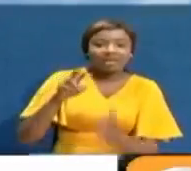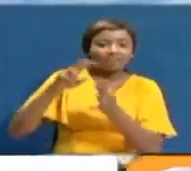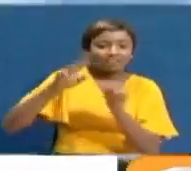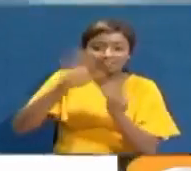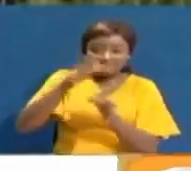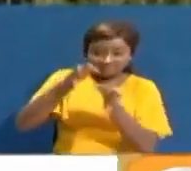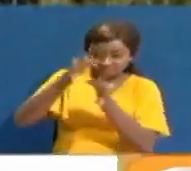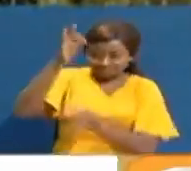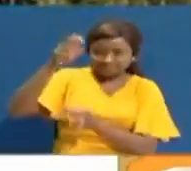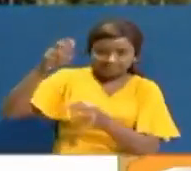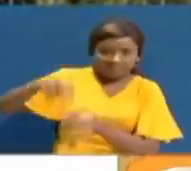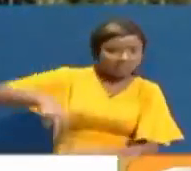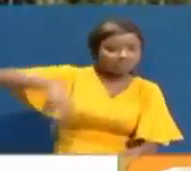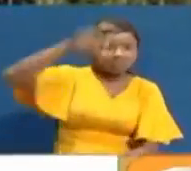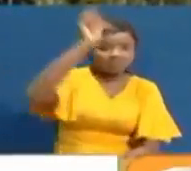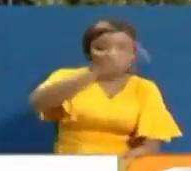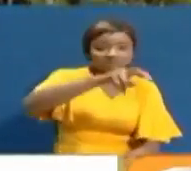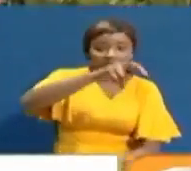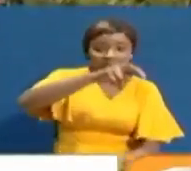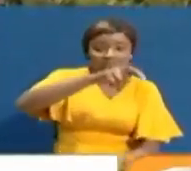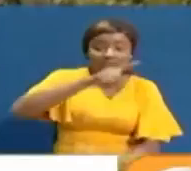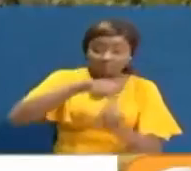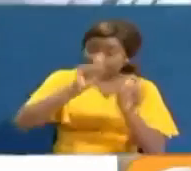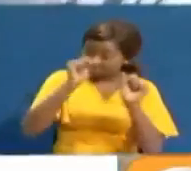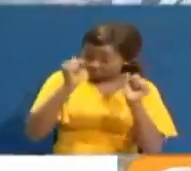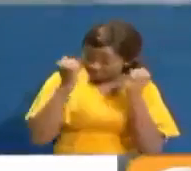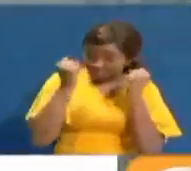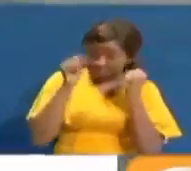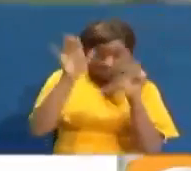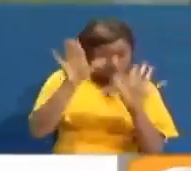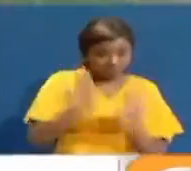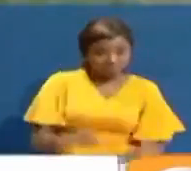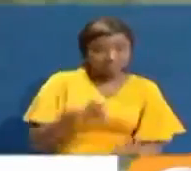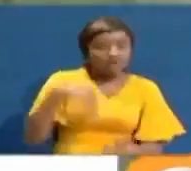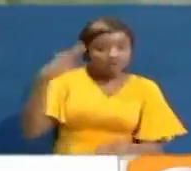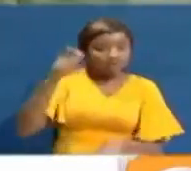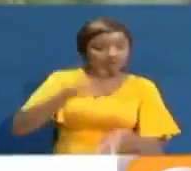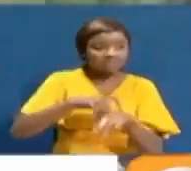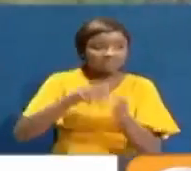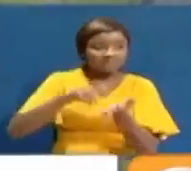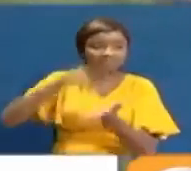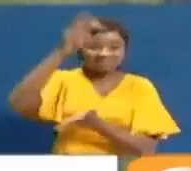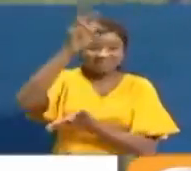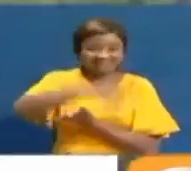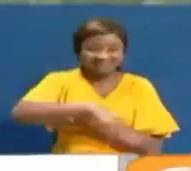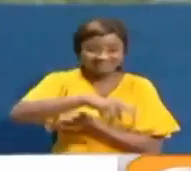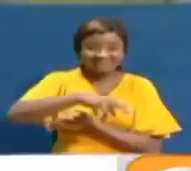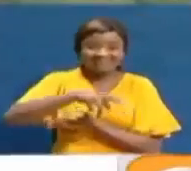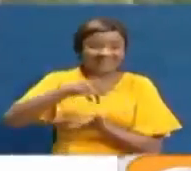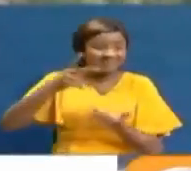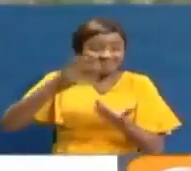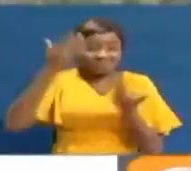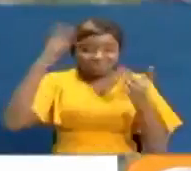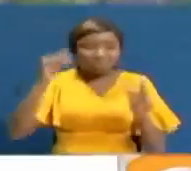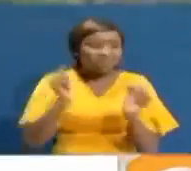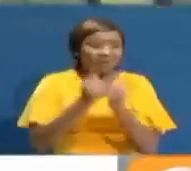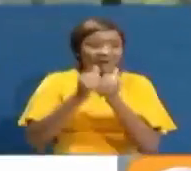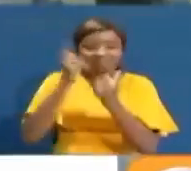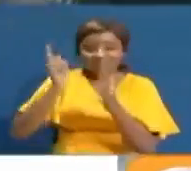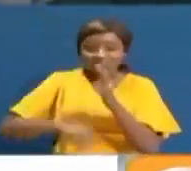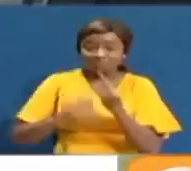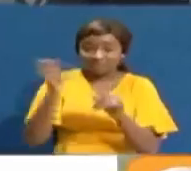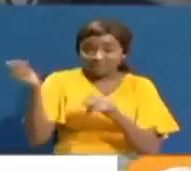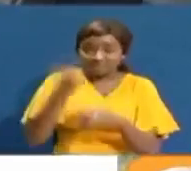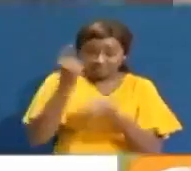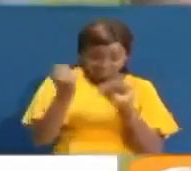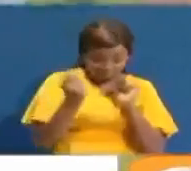from a height assisted by the wind. Safety is paramount each time they take a leap into the unknown. Weather is also a factor, and the months